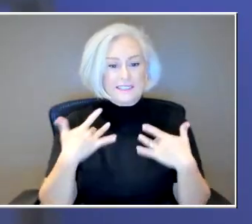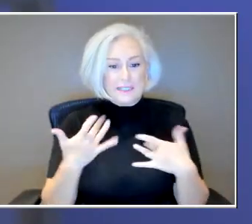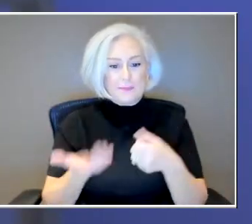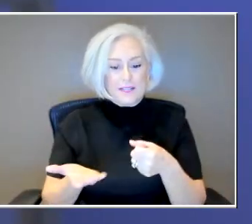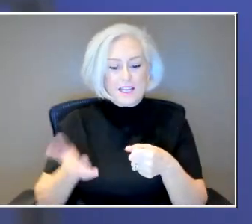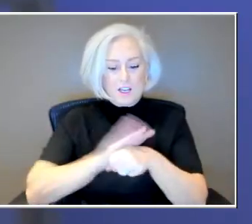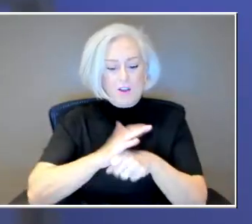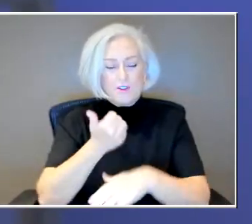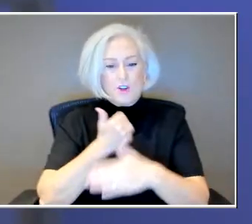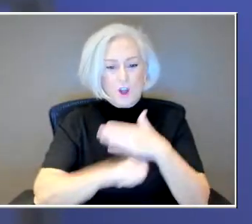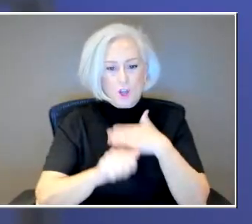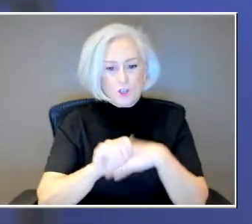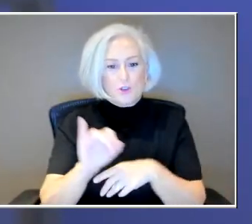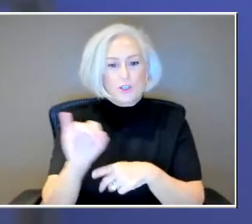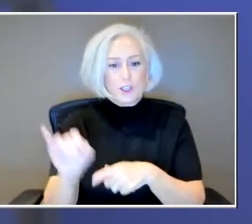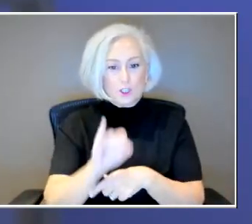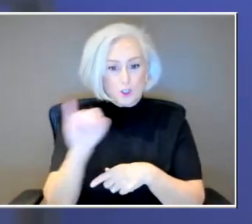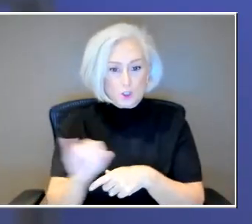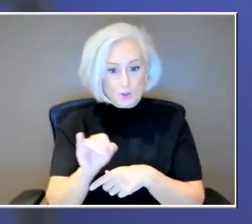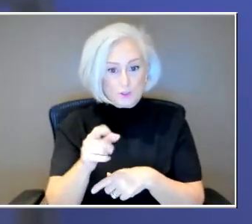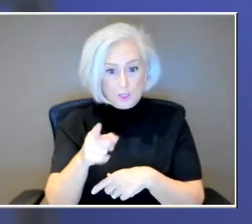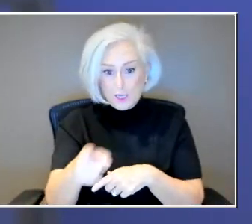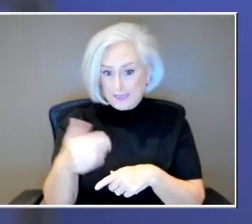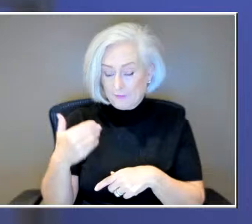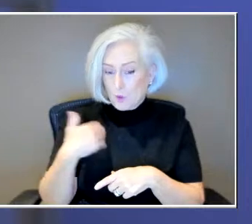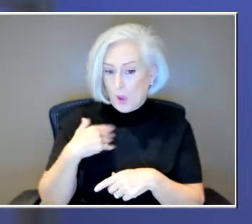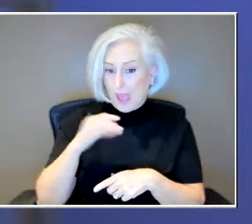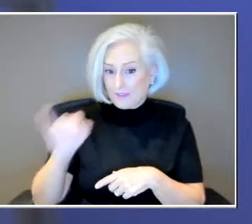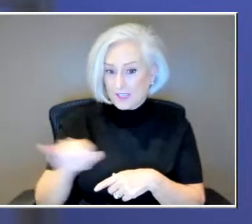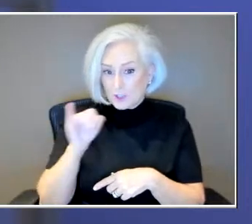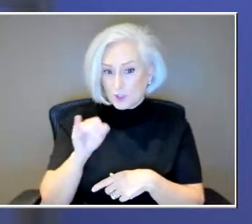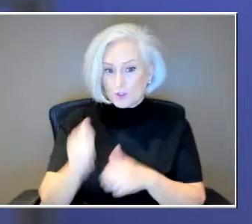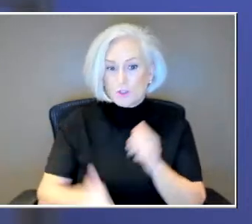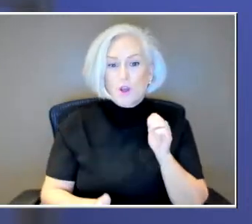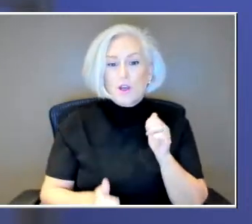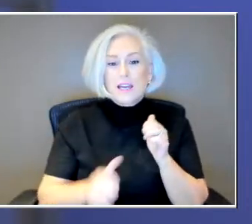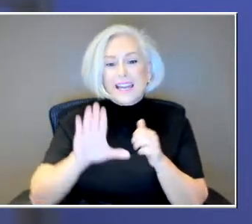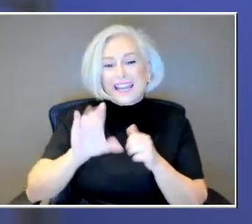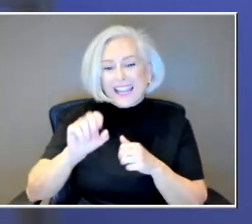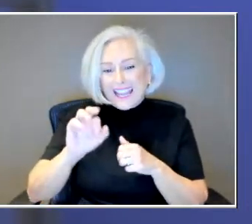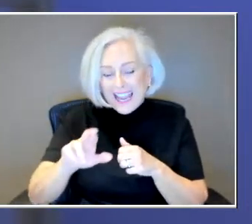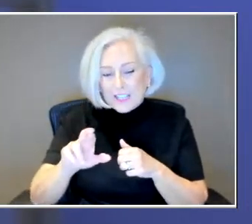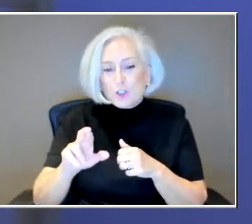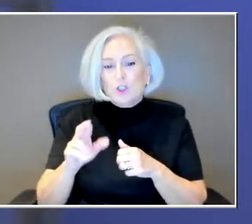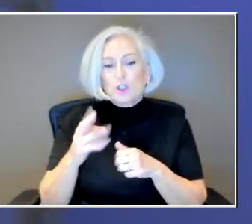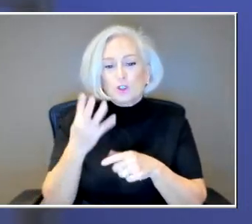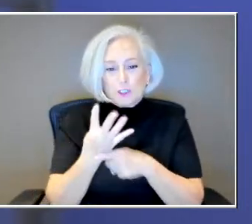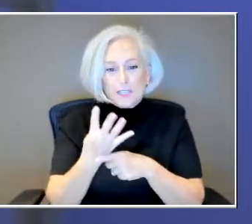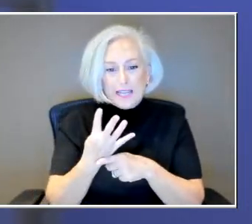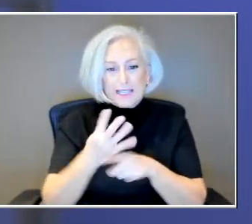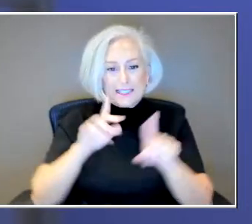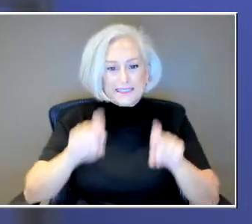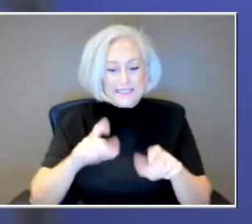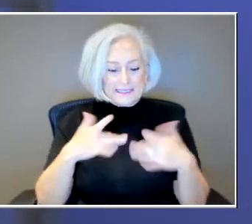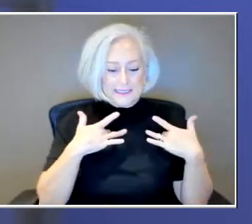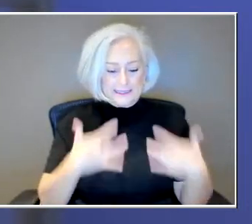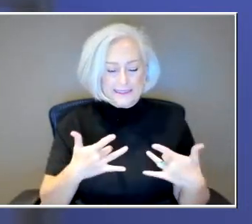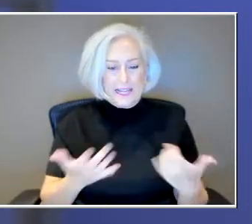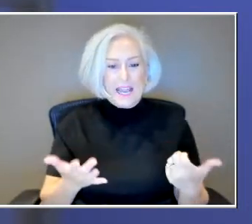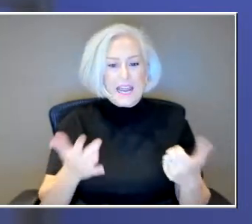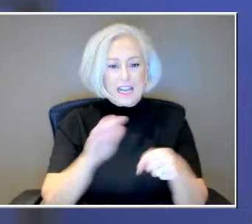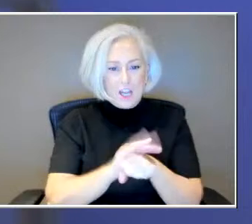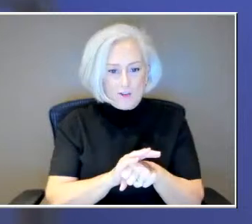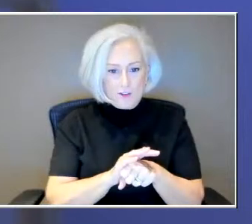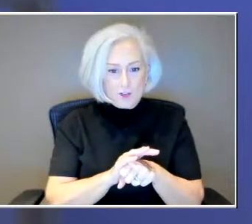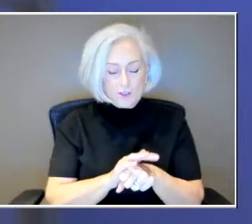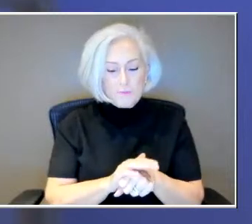have some form of insurance, most insurances, at least cancer genetic testing is almost always covered. Where the question comes in